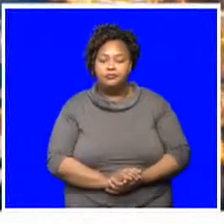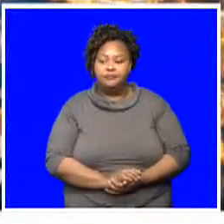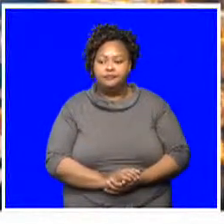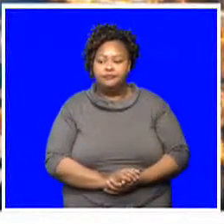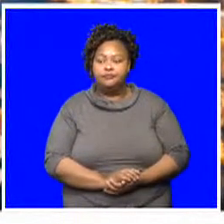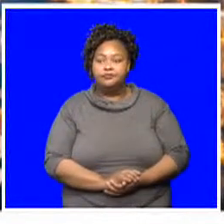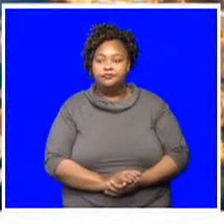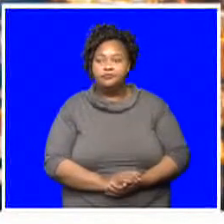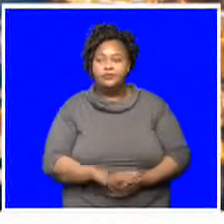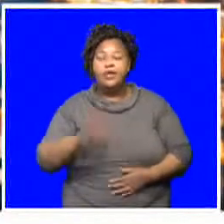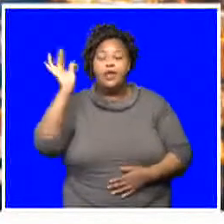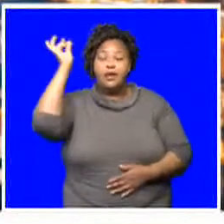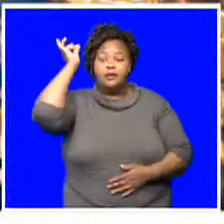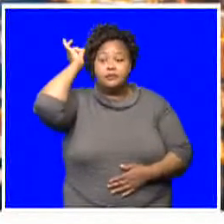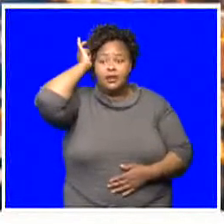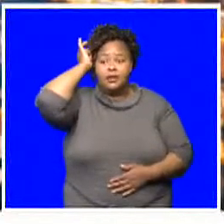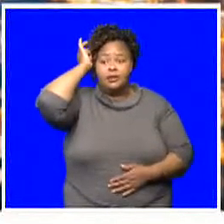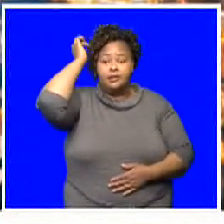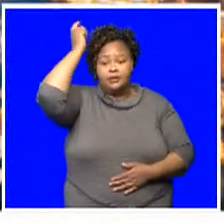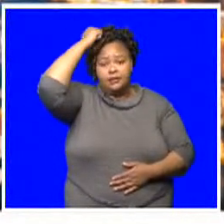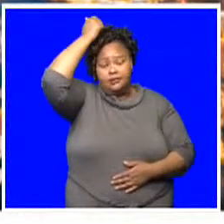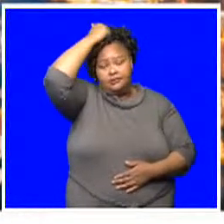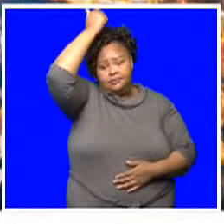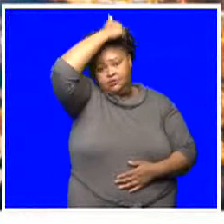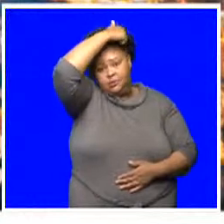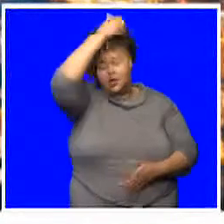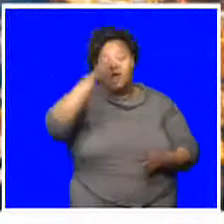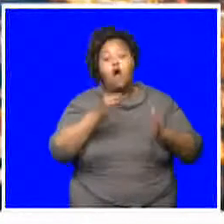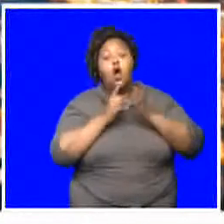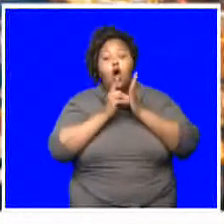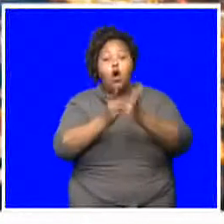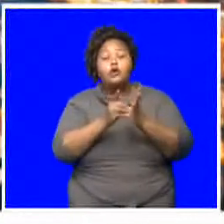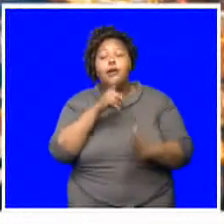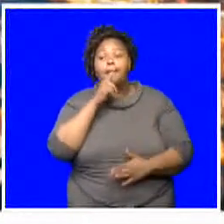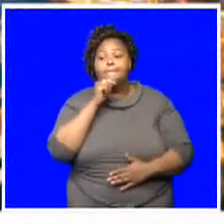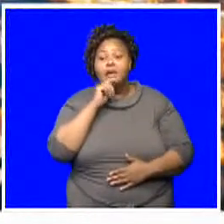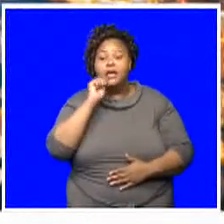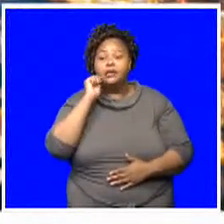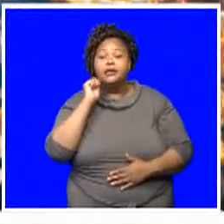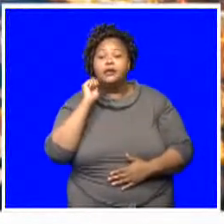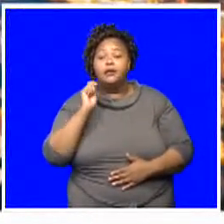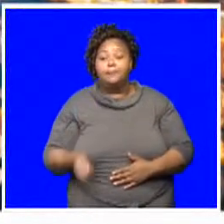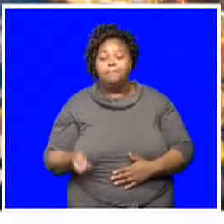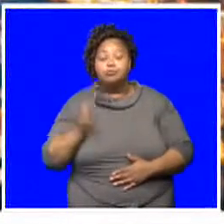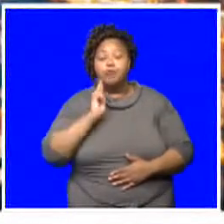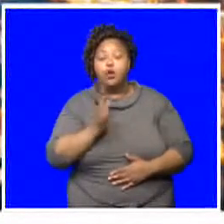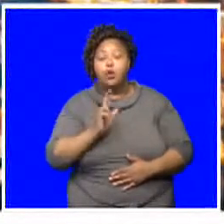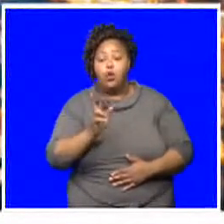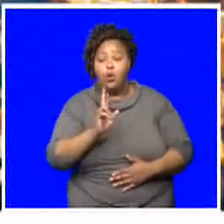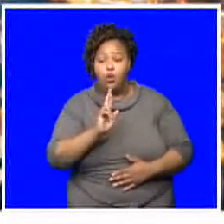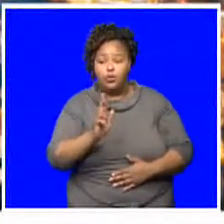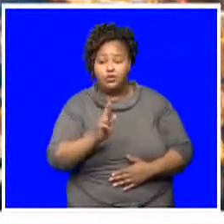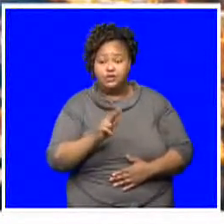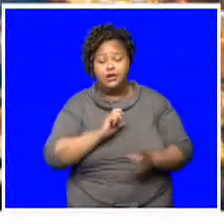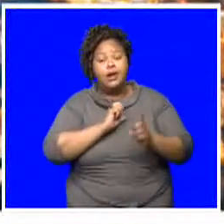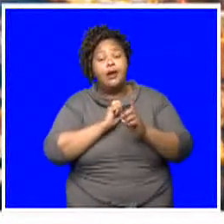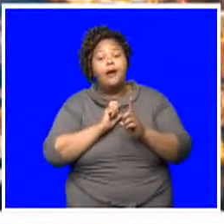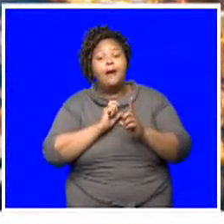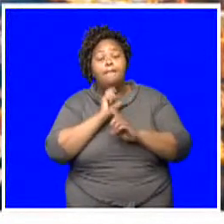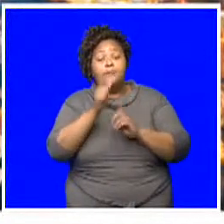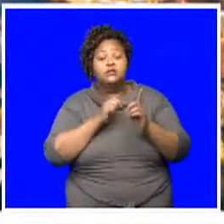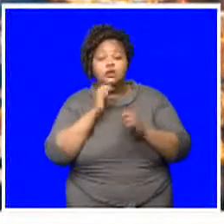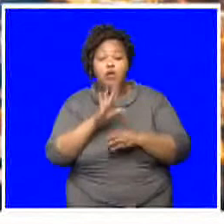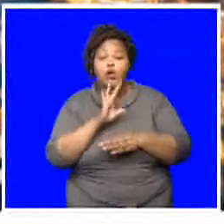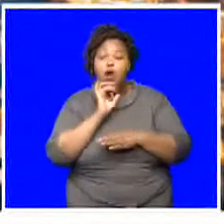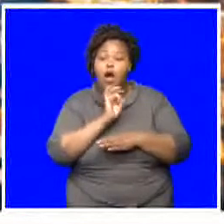The news. His Majesty King Mswati III has dispatched Ingaja regiment from the Hoho region. His Majesty instructed